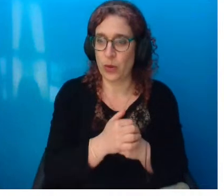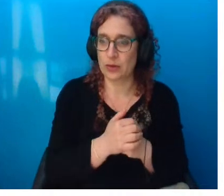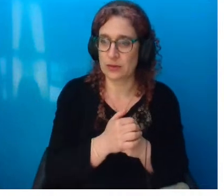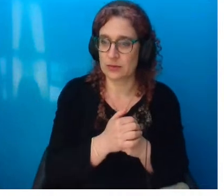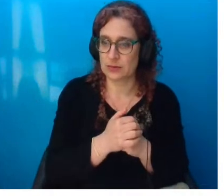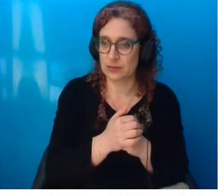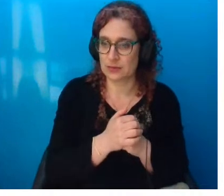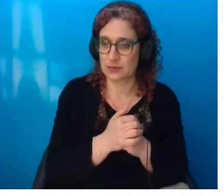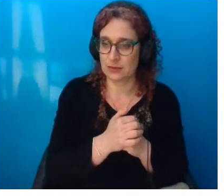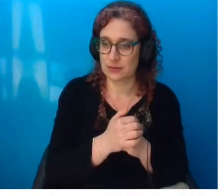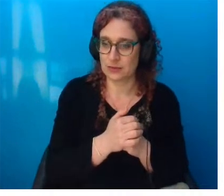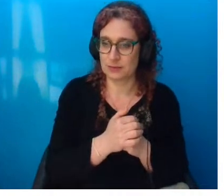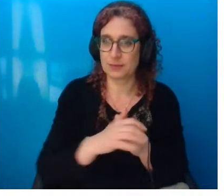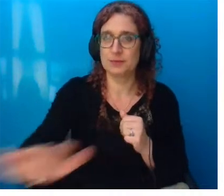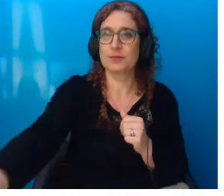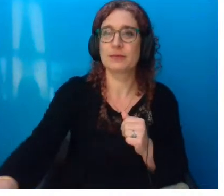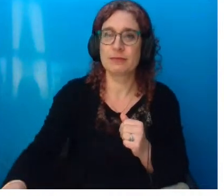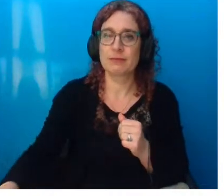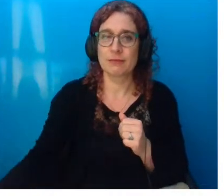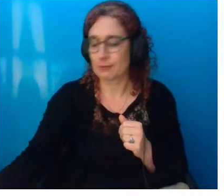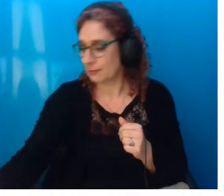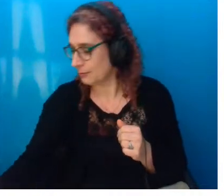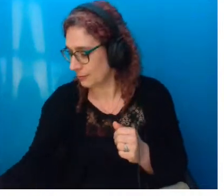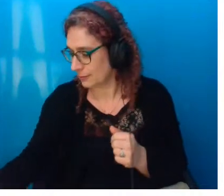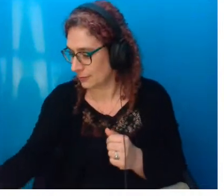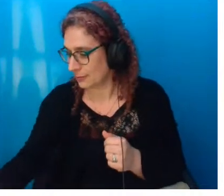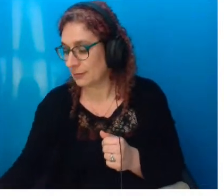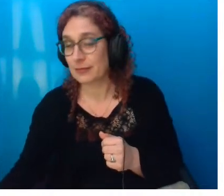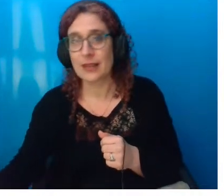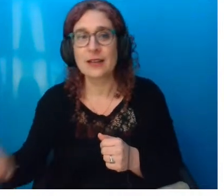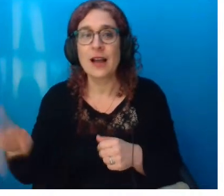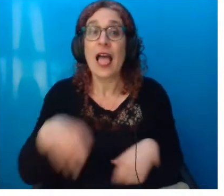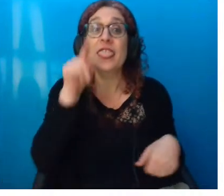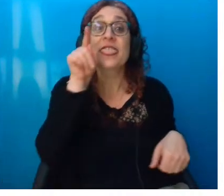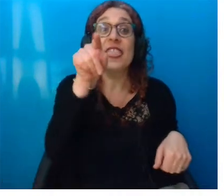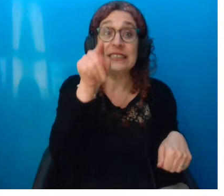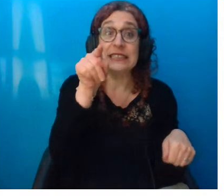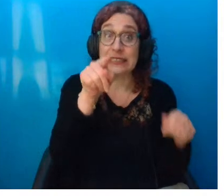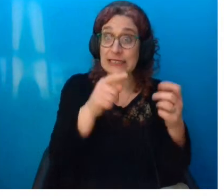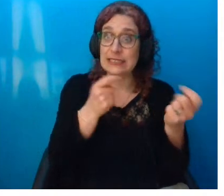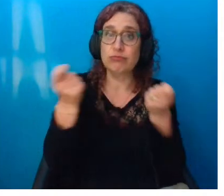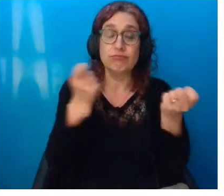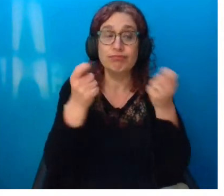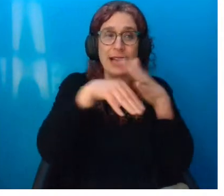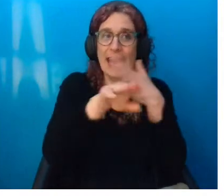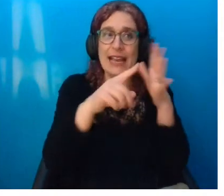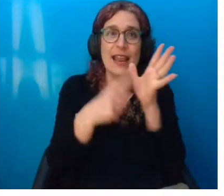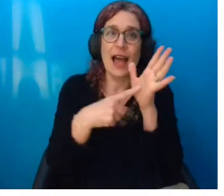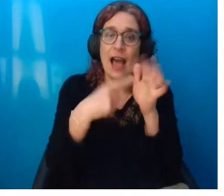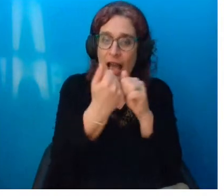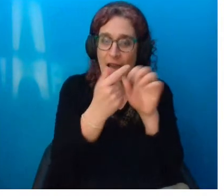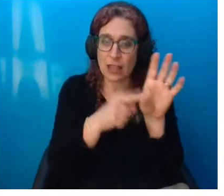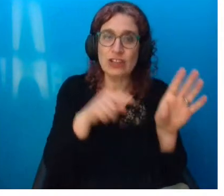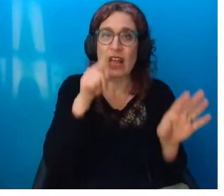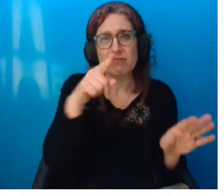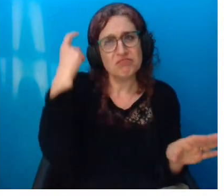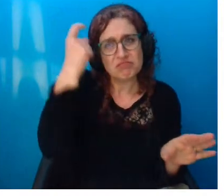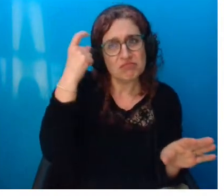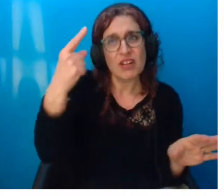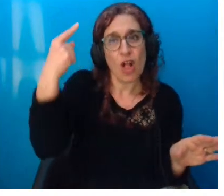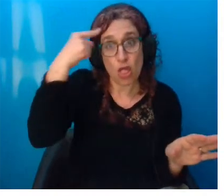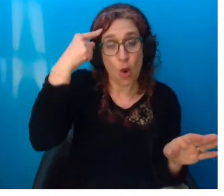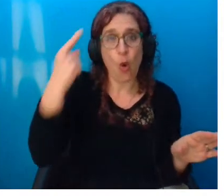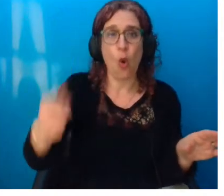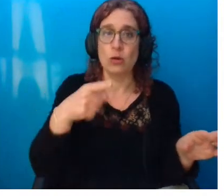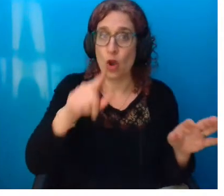This meta-analysis was published a few years ago in Allergy. The hypothesis was that reducing inflammation in the upper